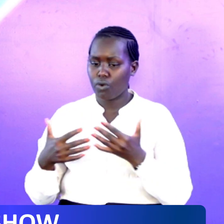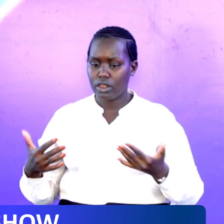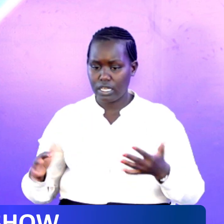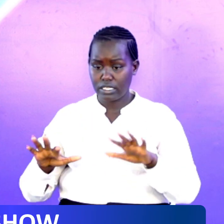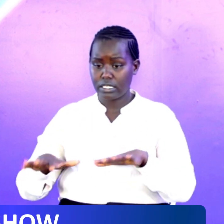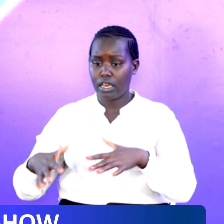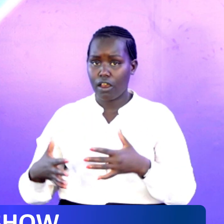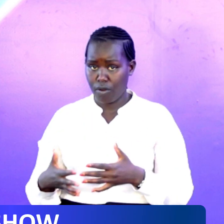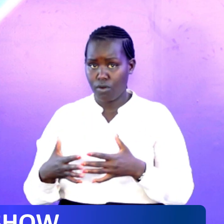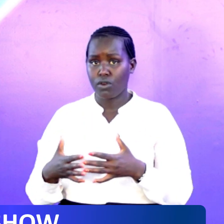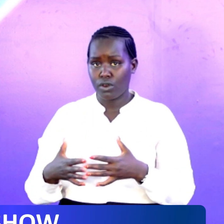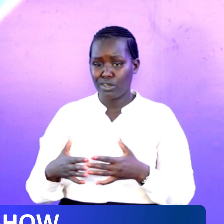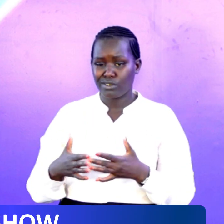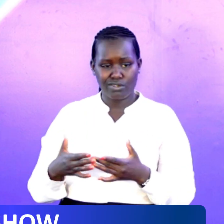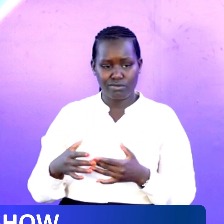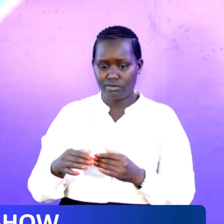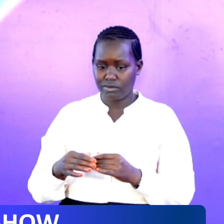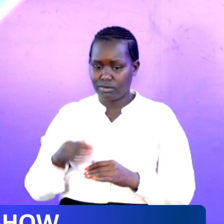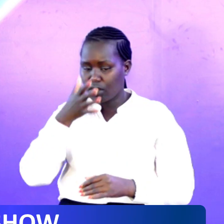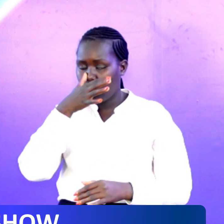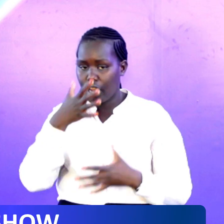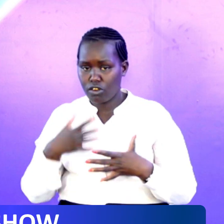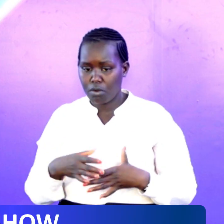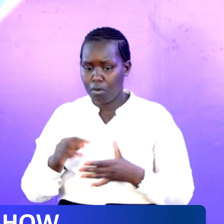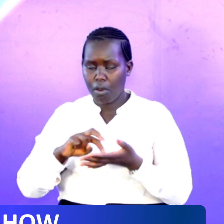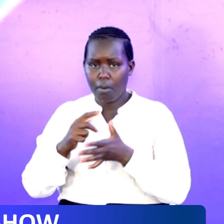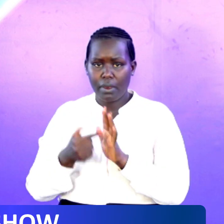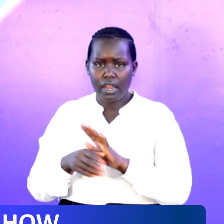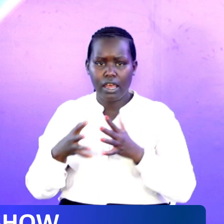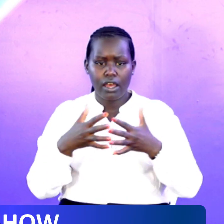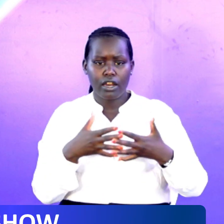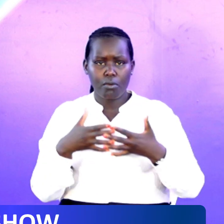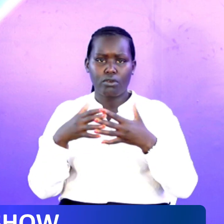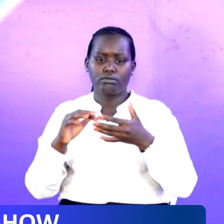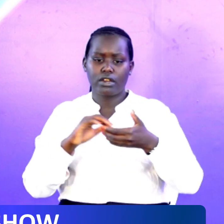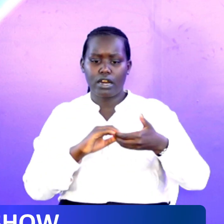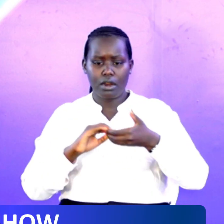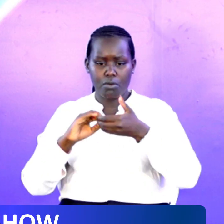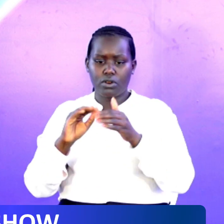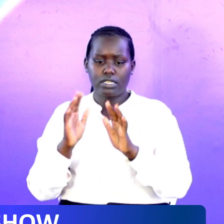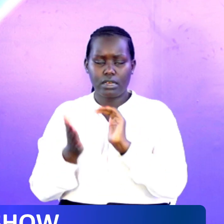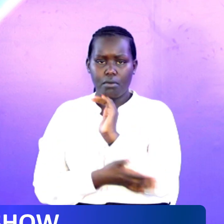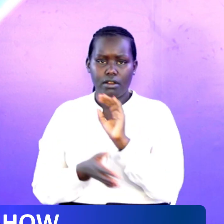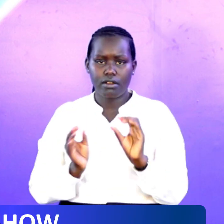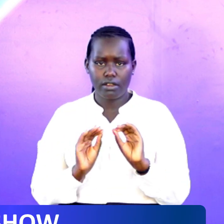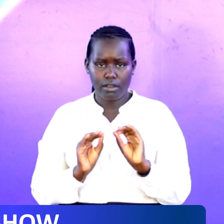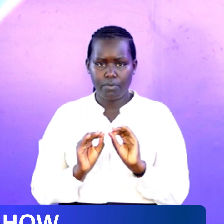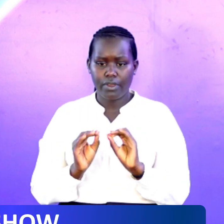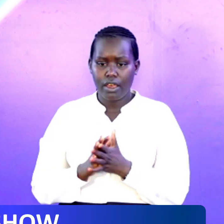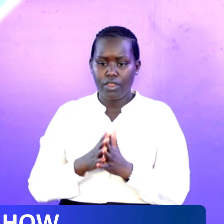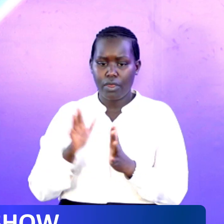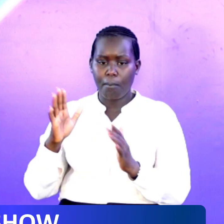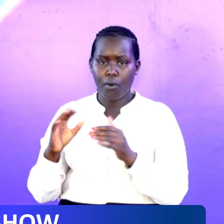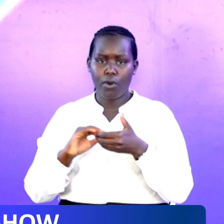to brainwash people. Yeah. I don't mean democracy is bad, but as an economist, let me look at it this way. Do you know the most democratic country in the